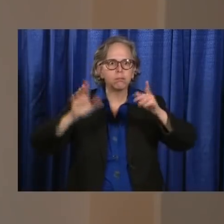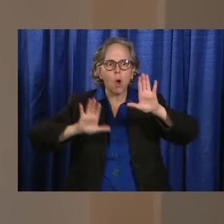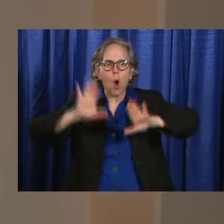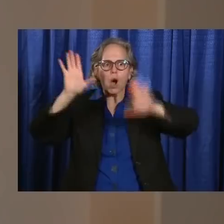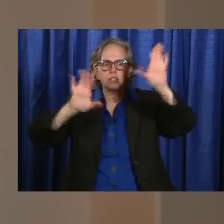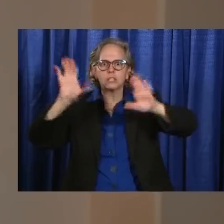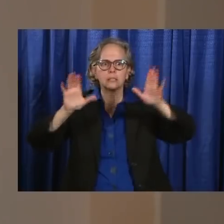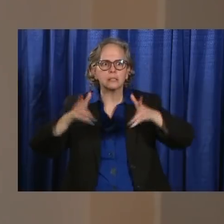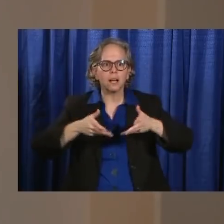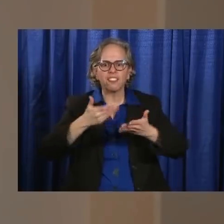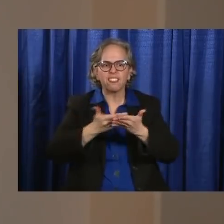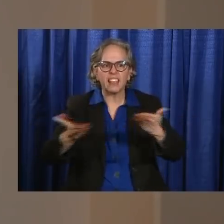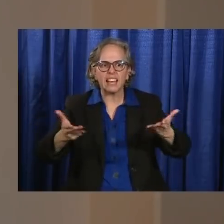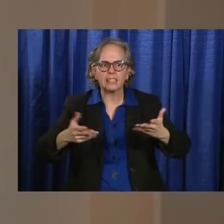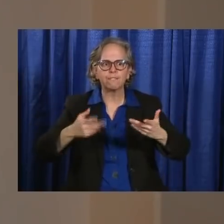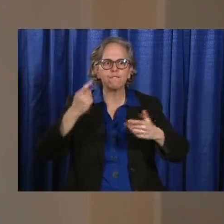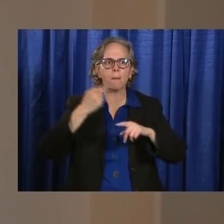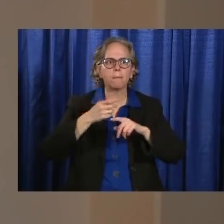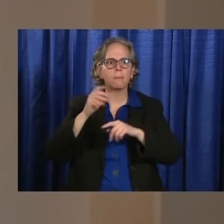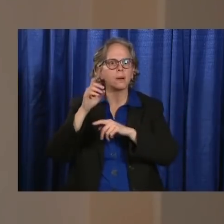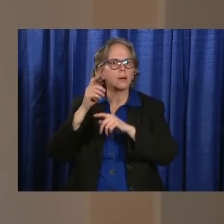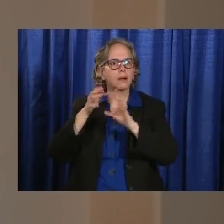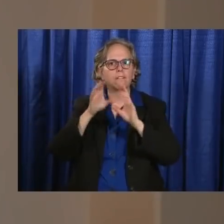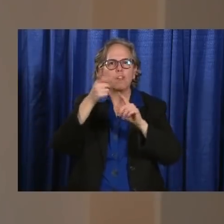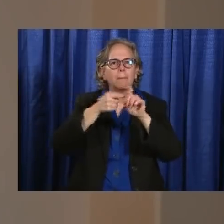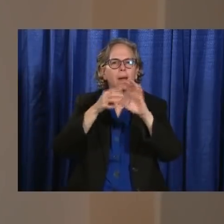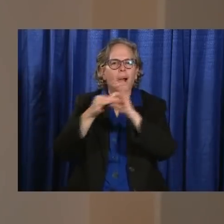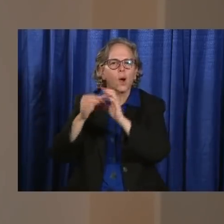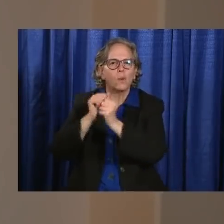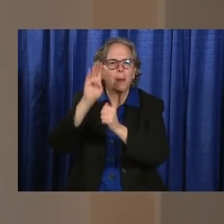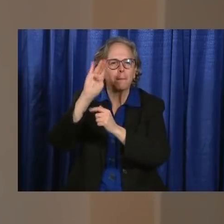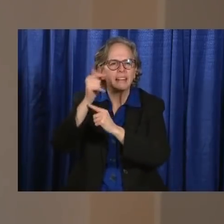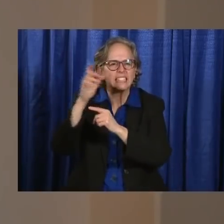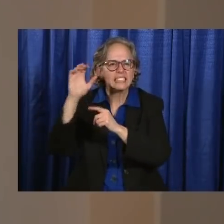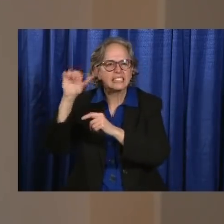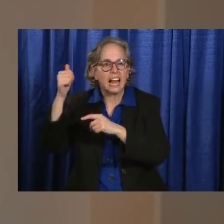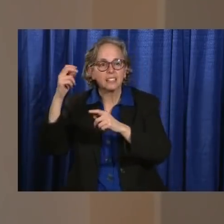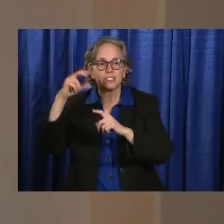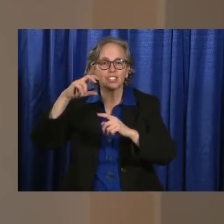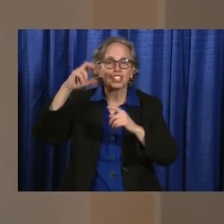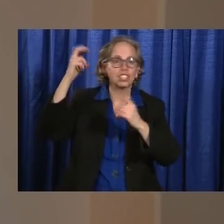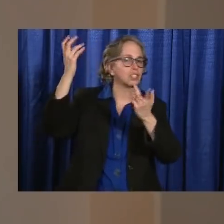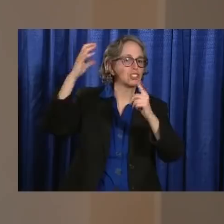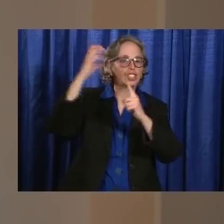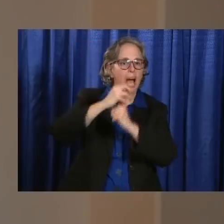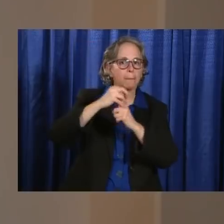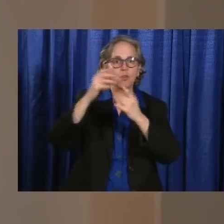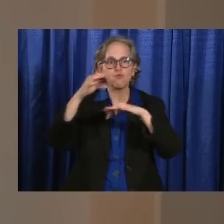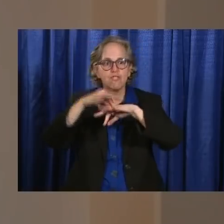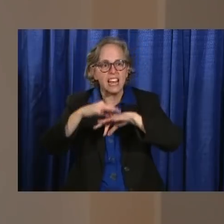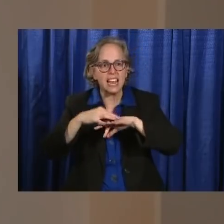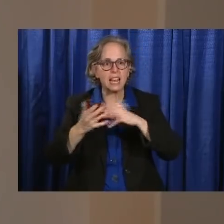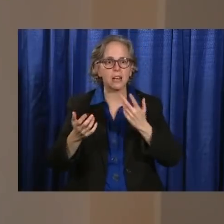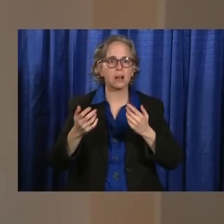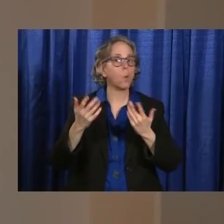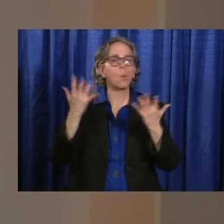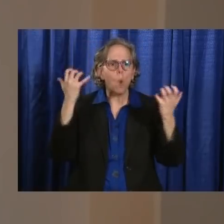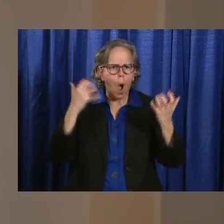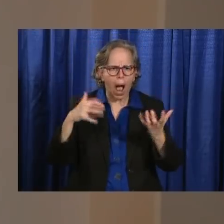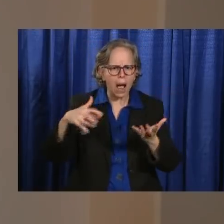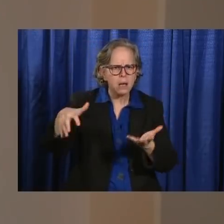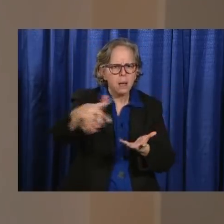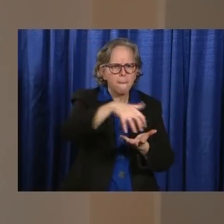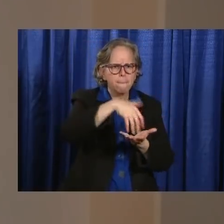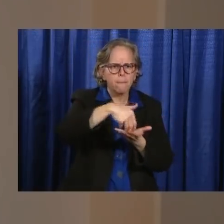his Big Ten championship ring and things like that. He's trying to raise $40,000 for coronavirus. These are the kinds